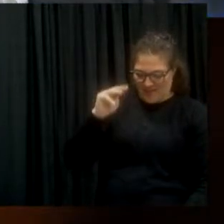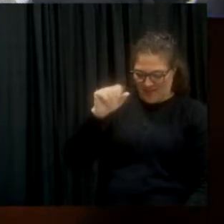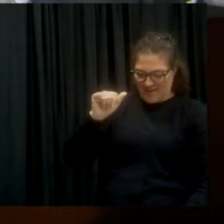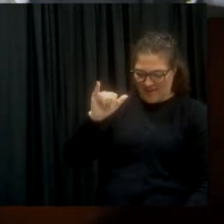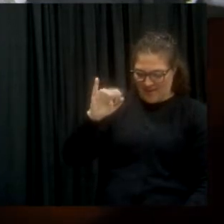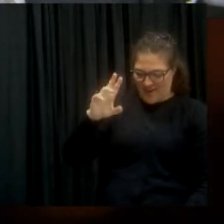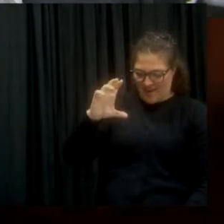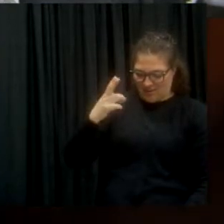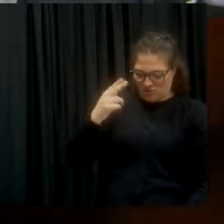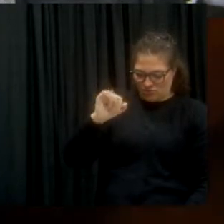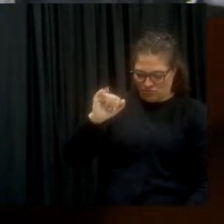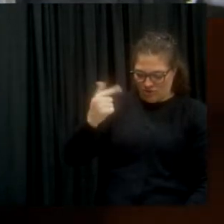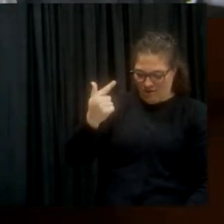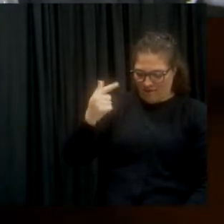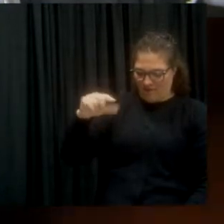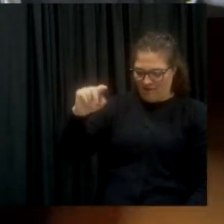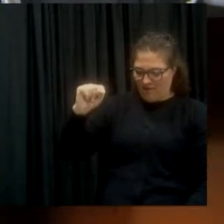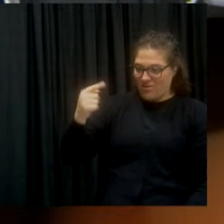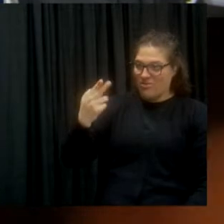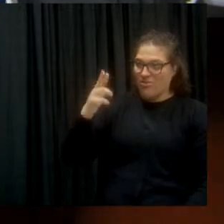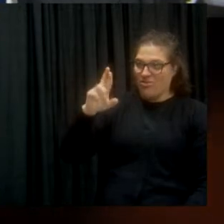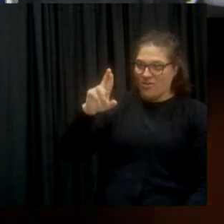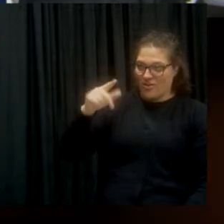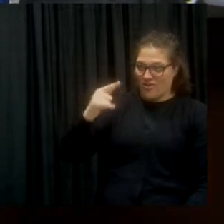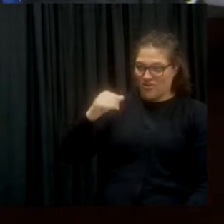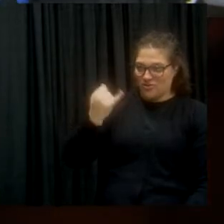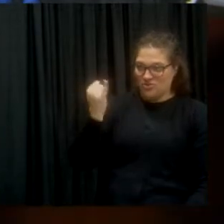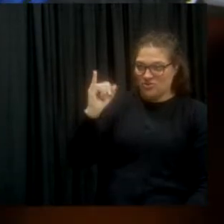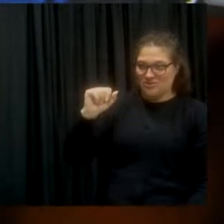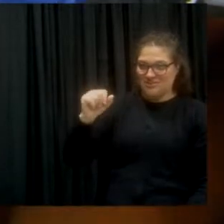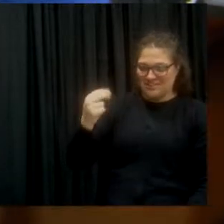Nia Chang Thergioff.